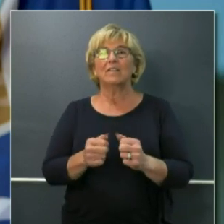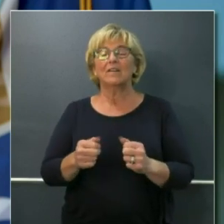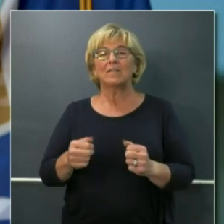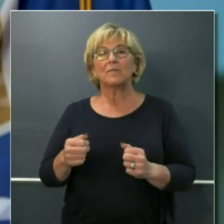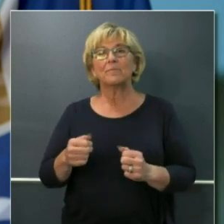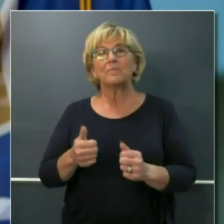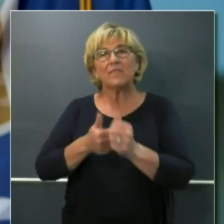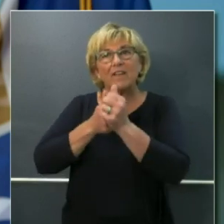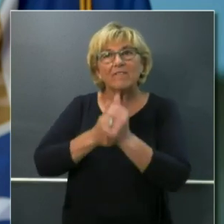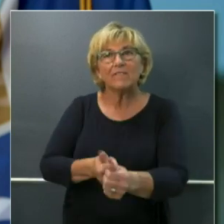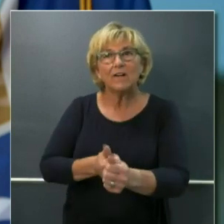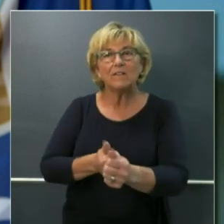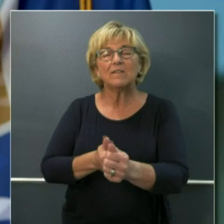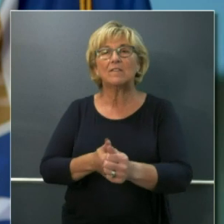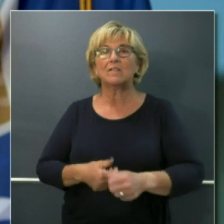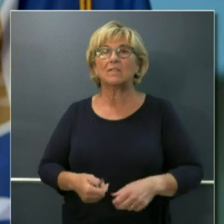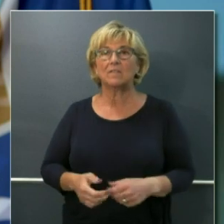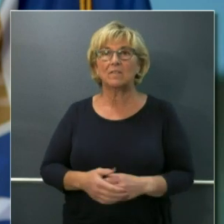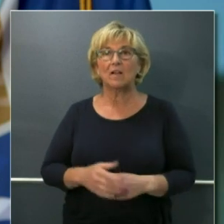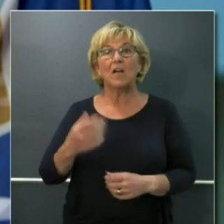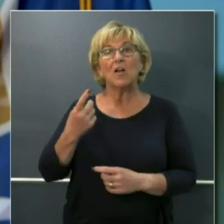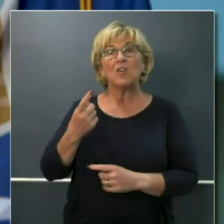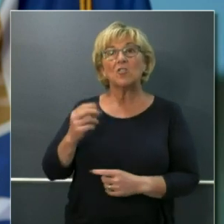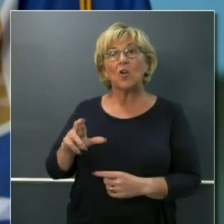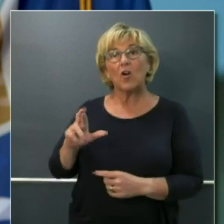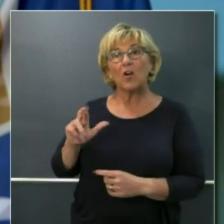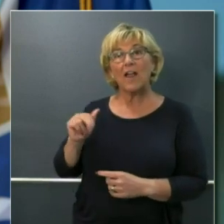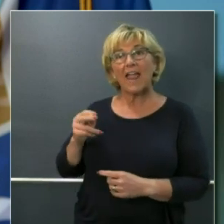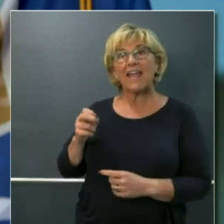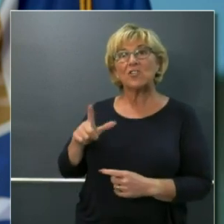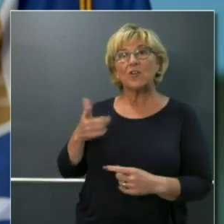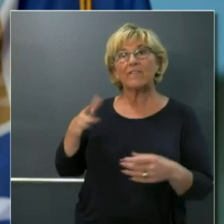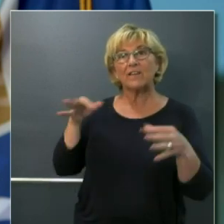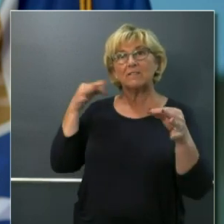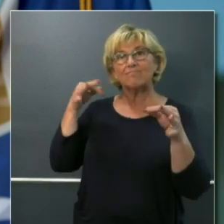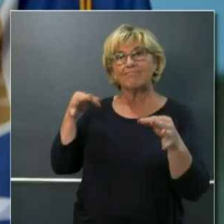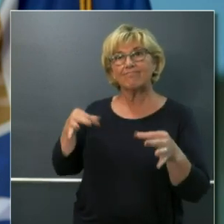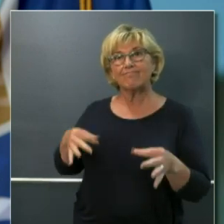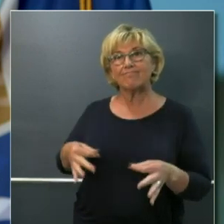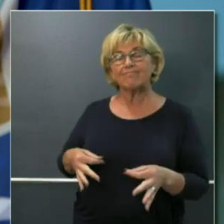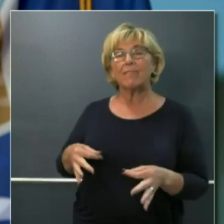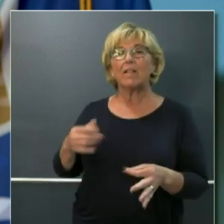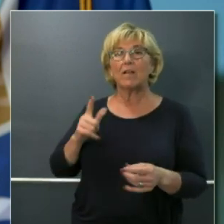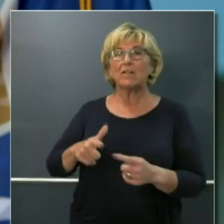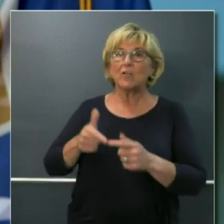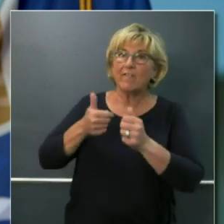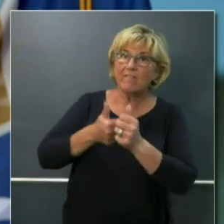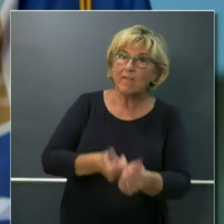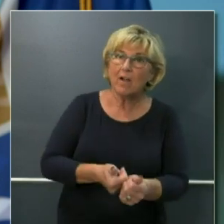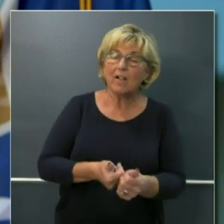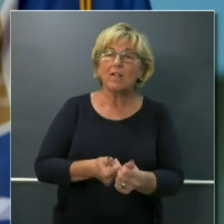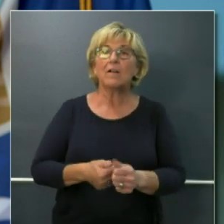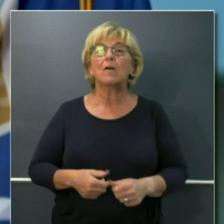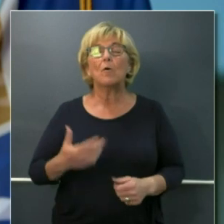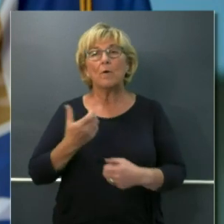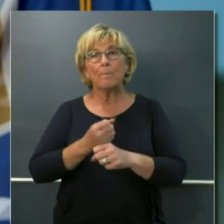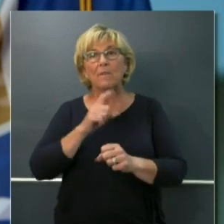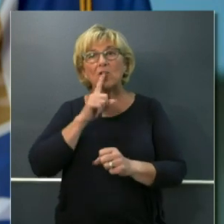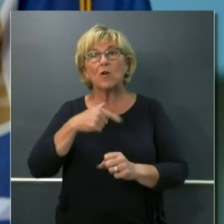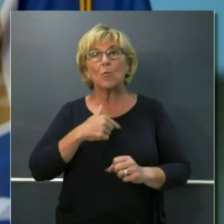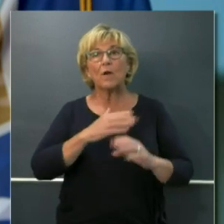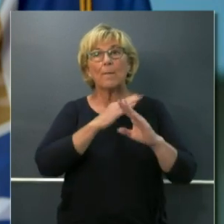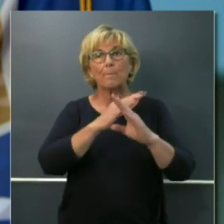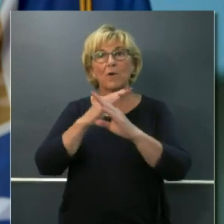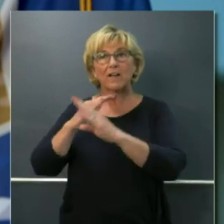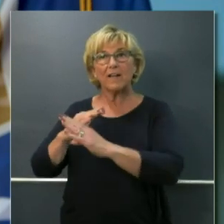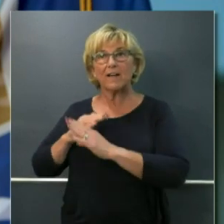down in very, very prescriptive terms and begin a framework of, again, not just protecting those